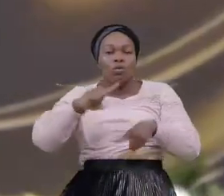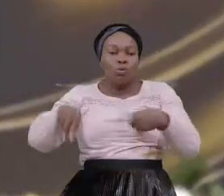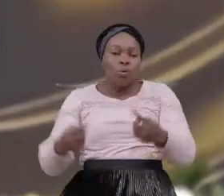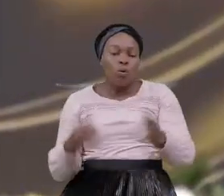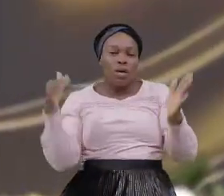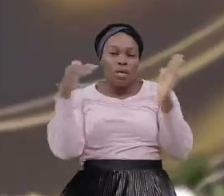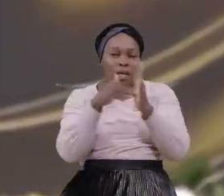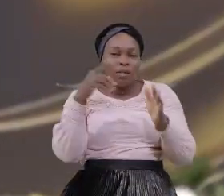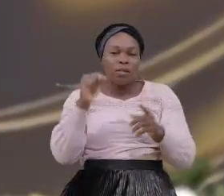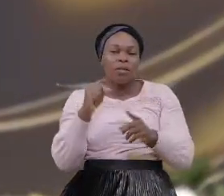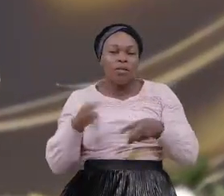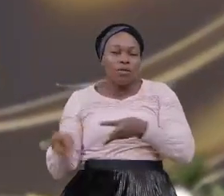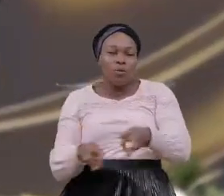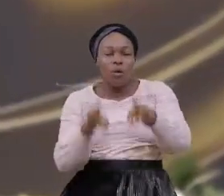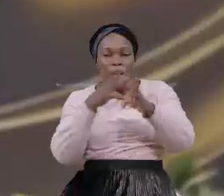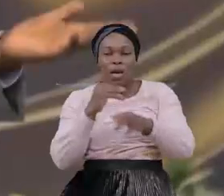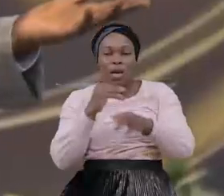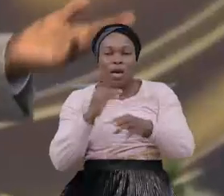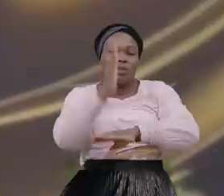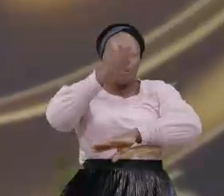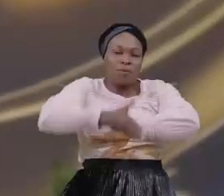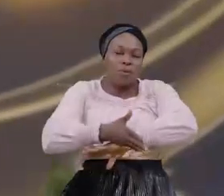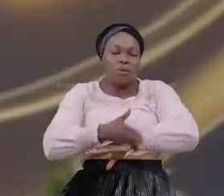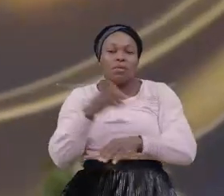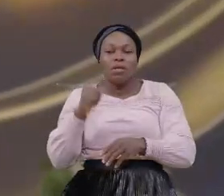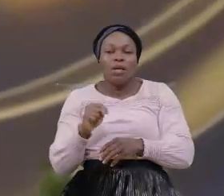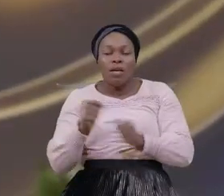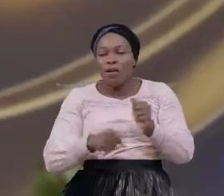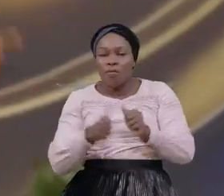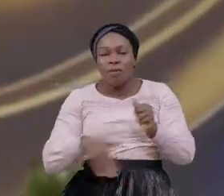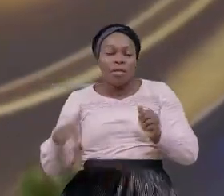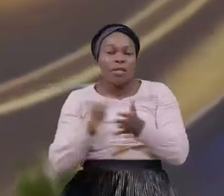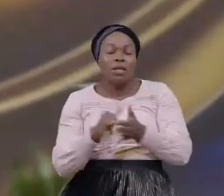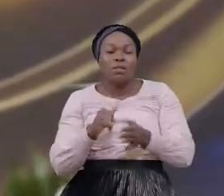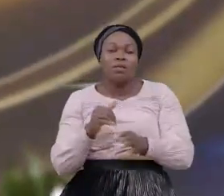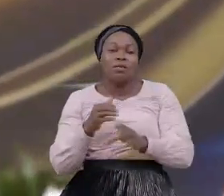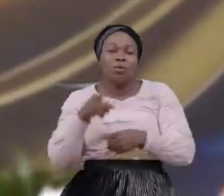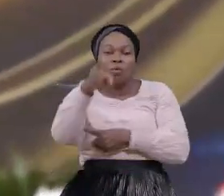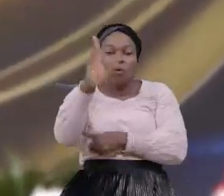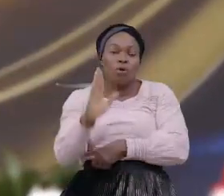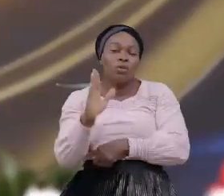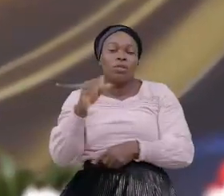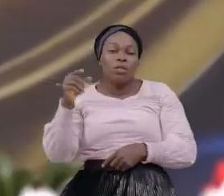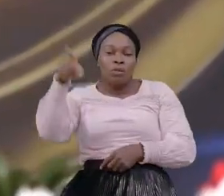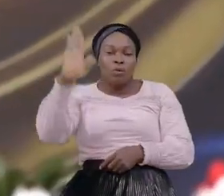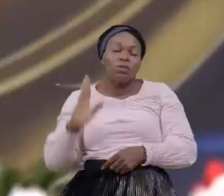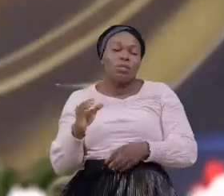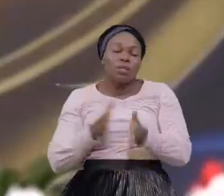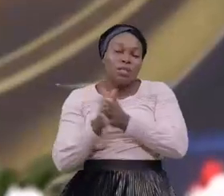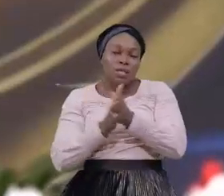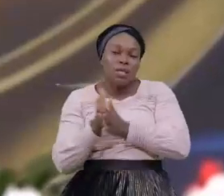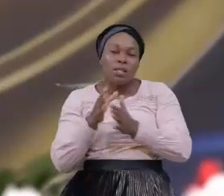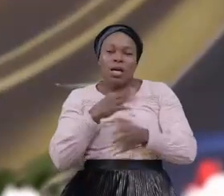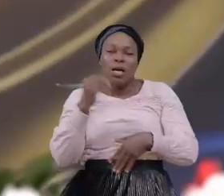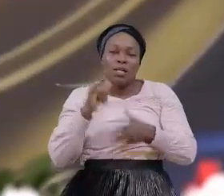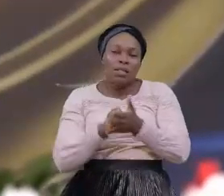way. You transgress everything God desires. And that makes you, conditions